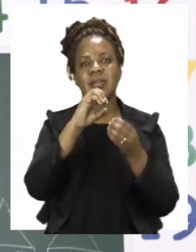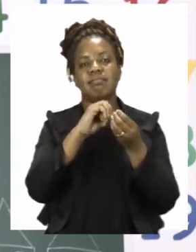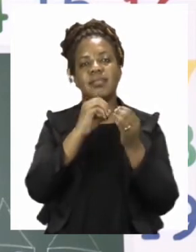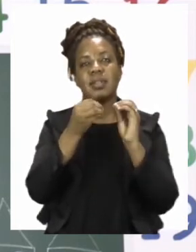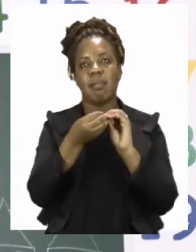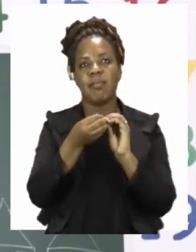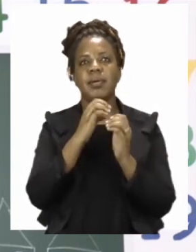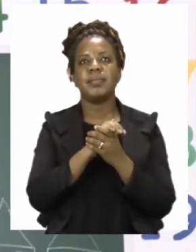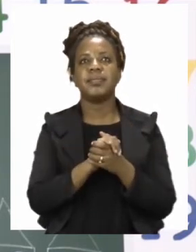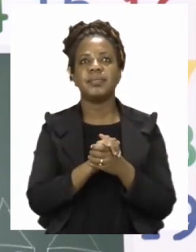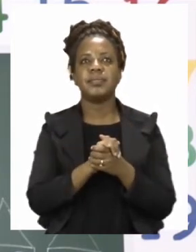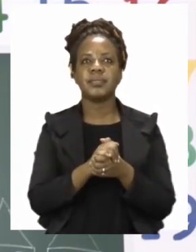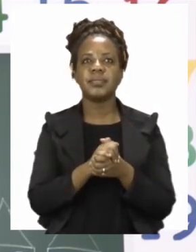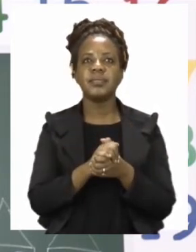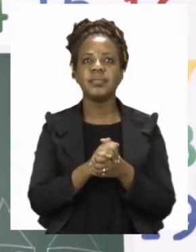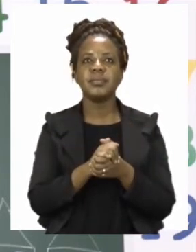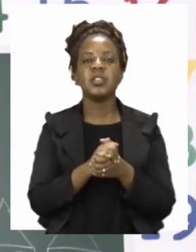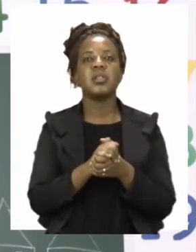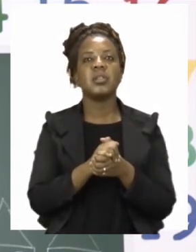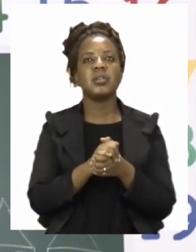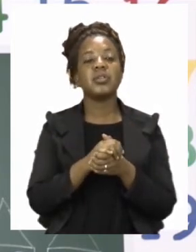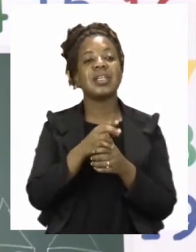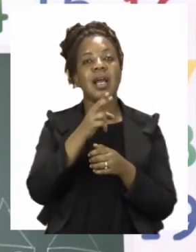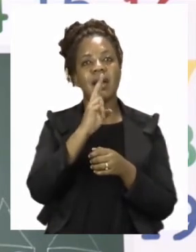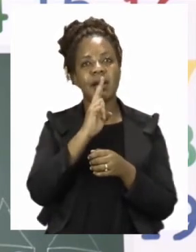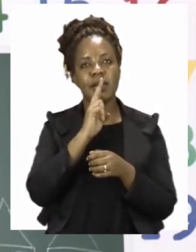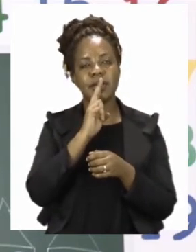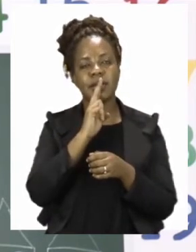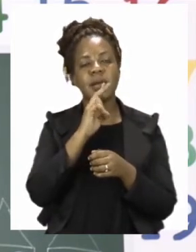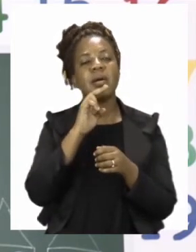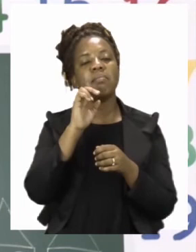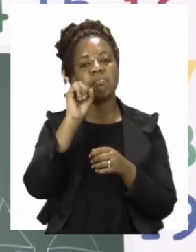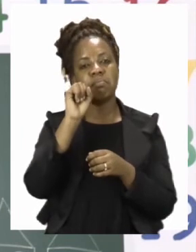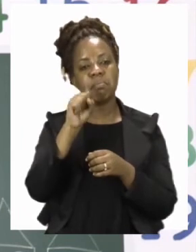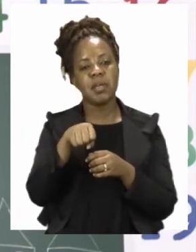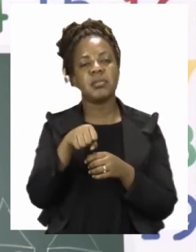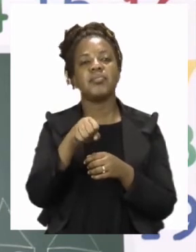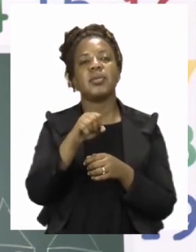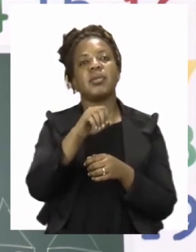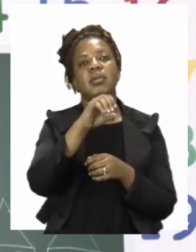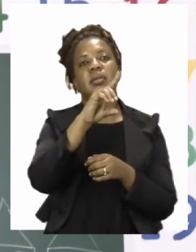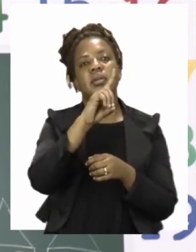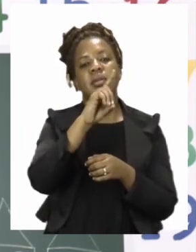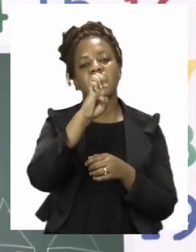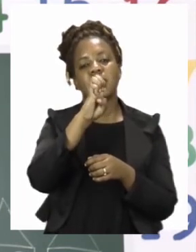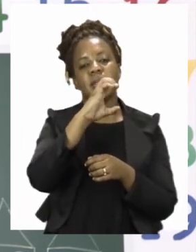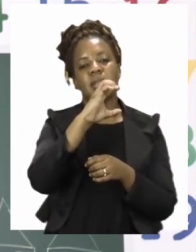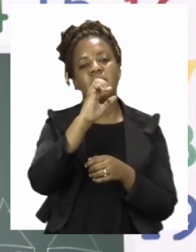44. Now, before we write the number 44, here is a simple rule you need to remember. If